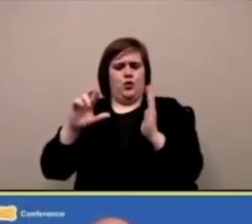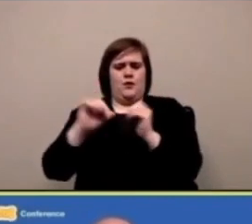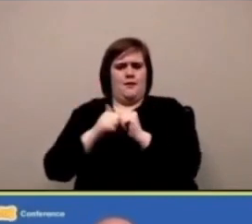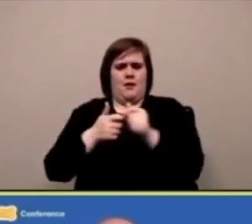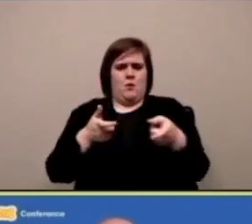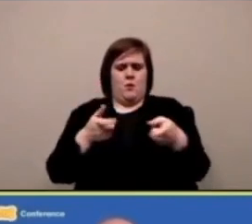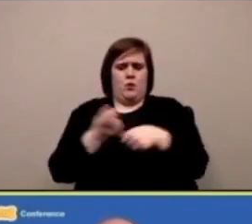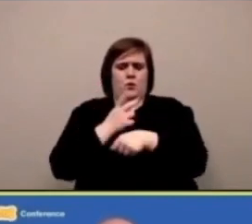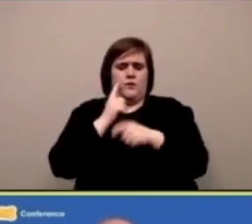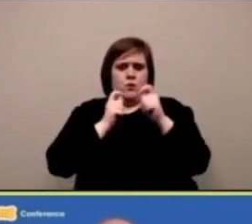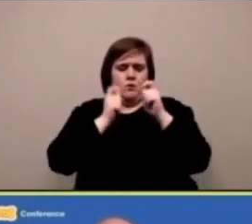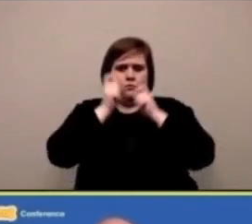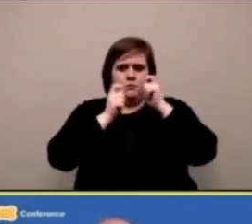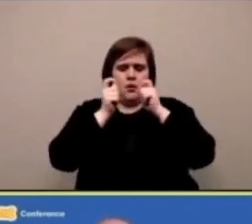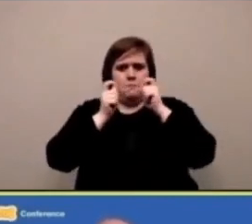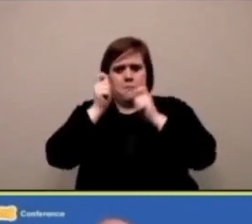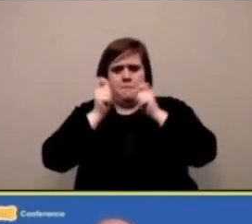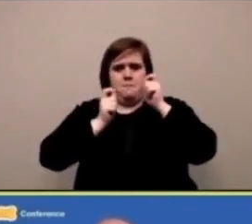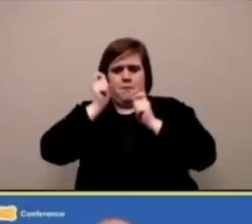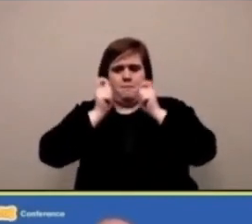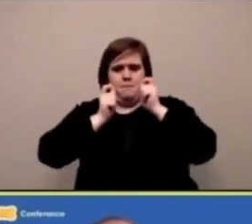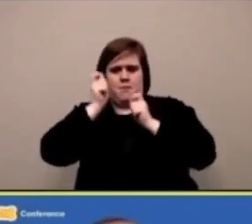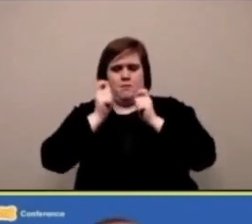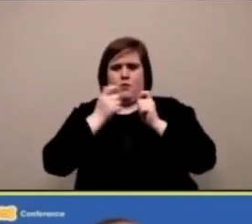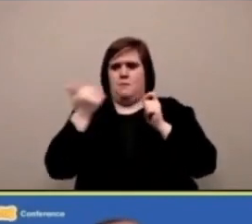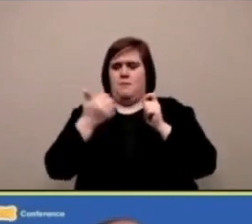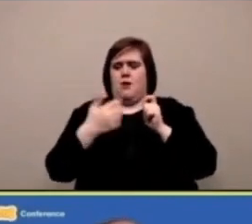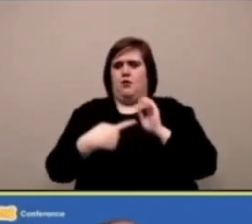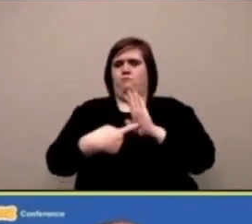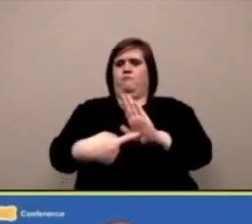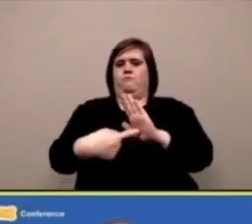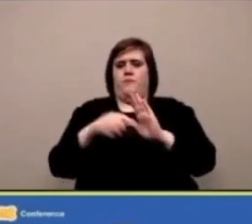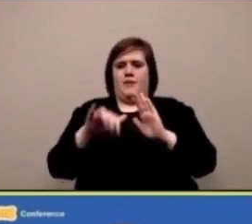animate our face to better express that feeling, right?